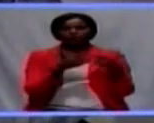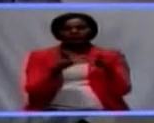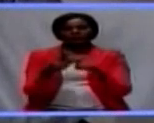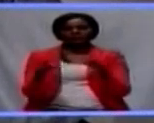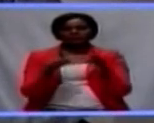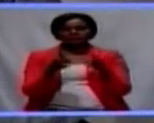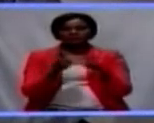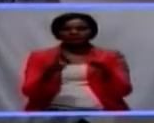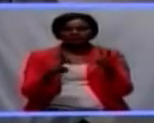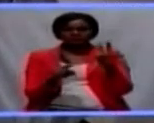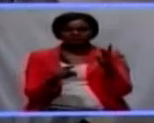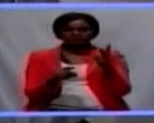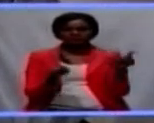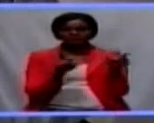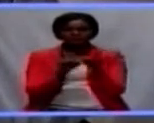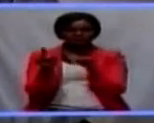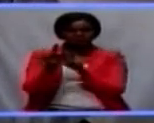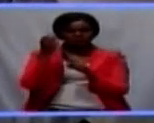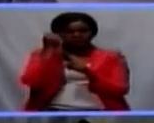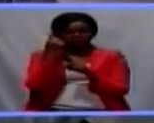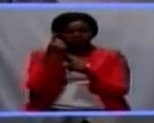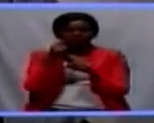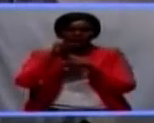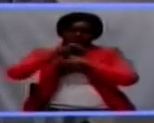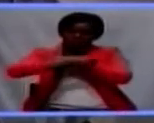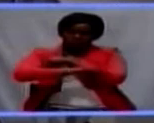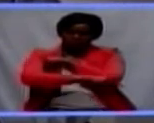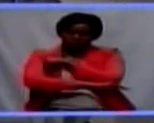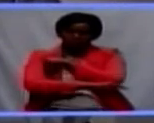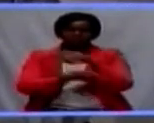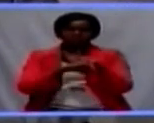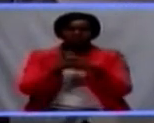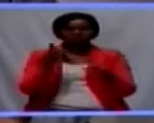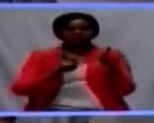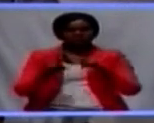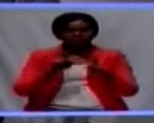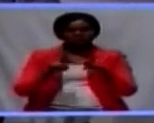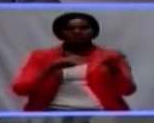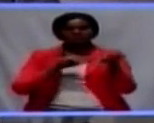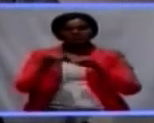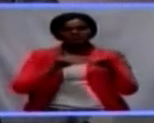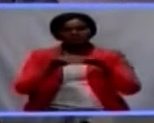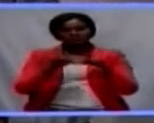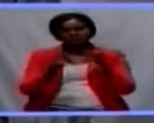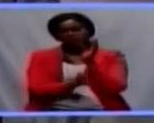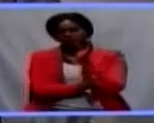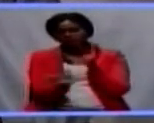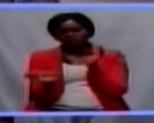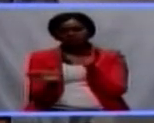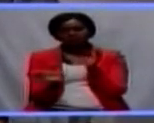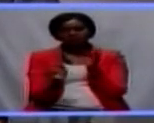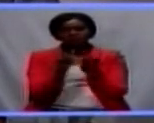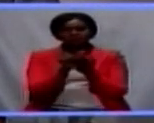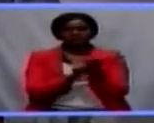two, to also understand the details of how people manage to evade tax, how they circumvent the